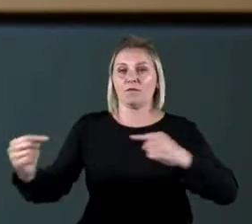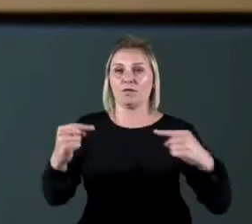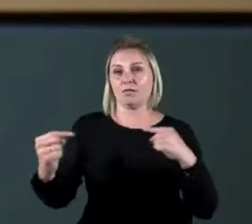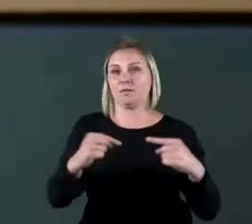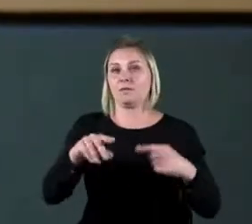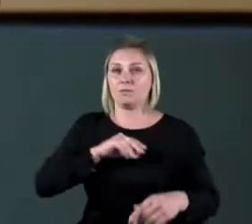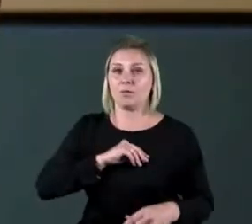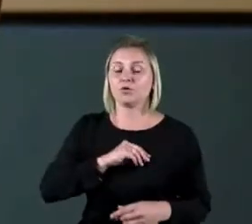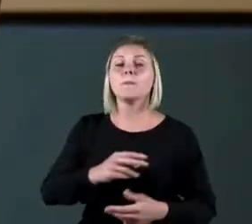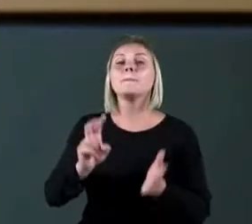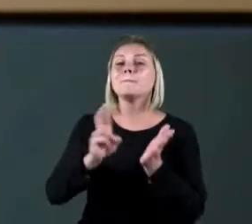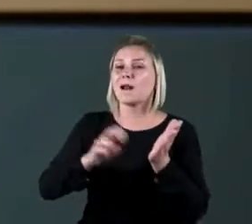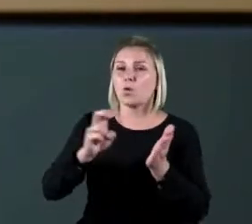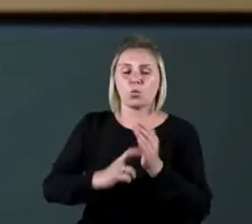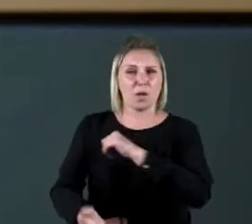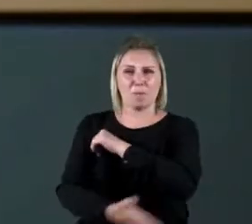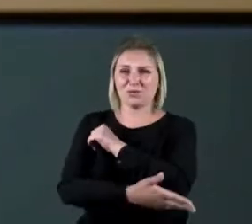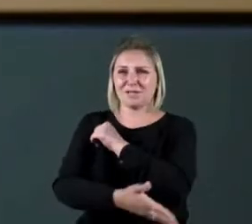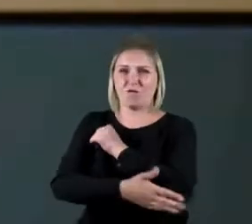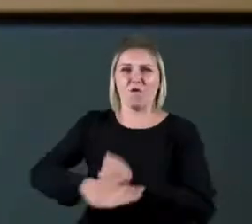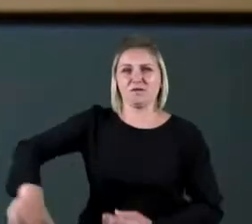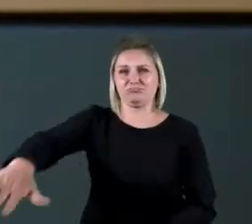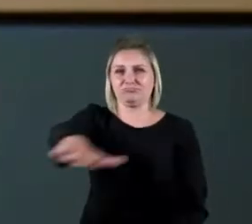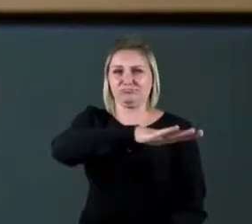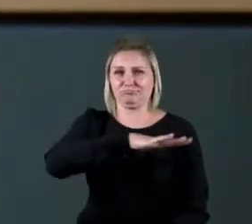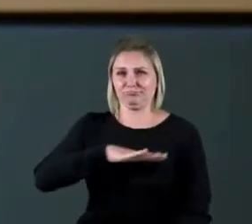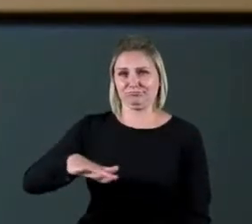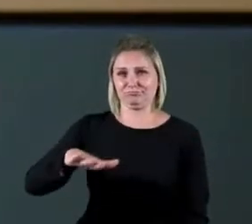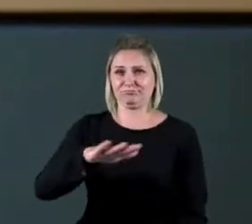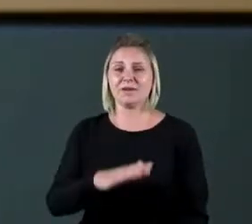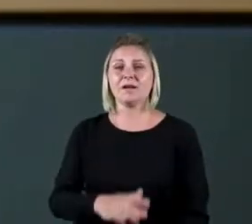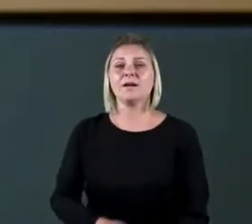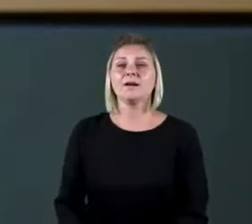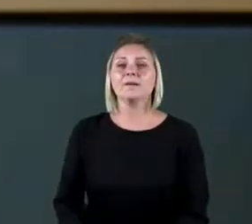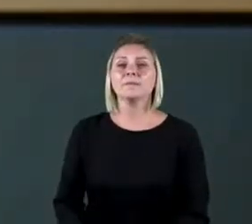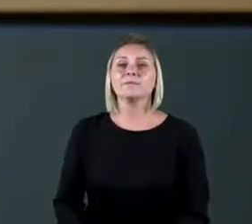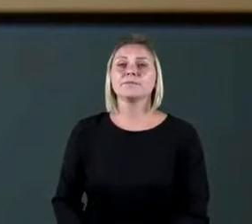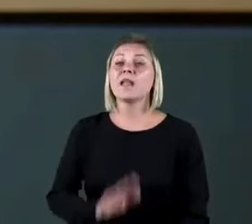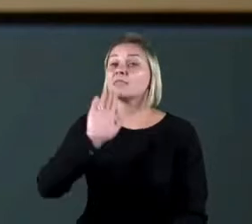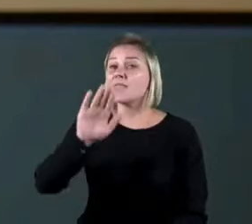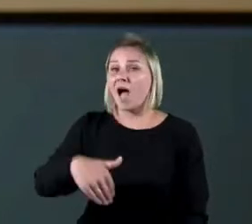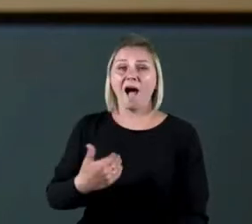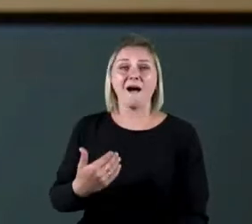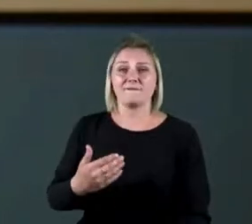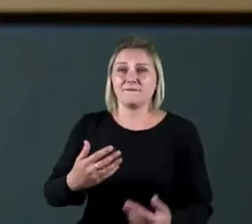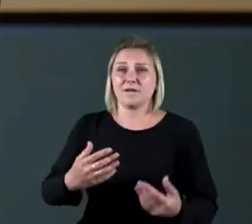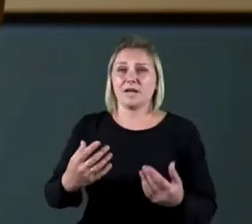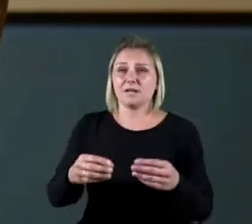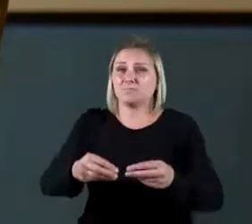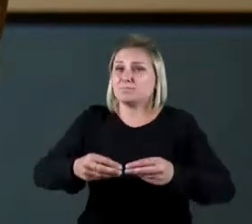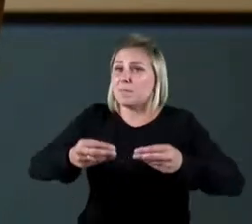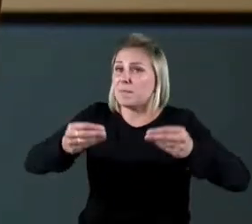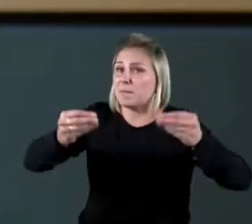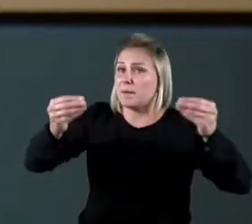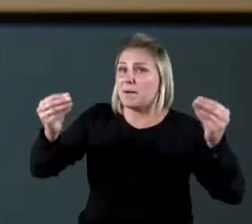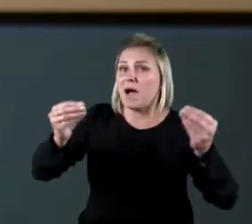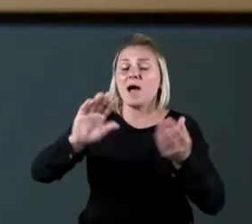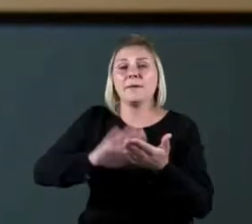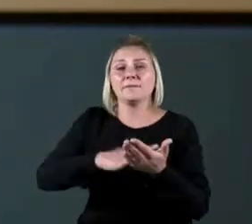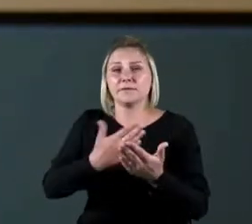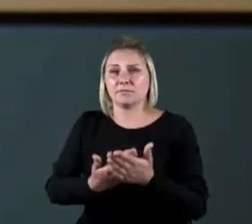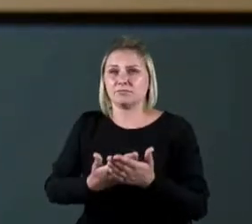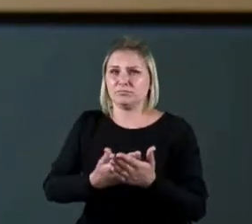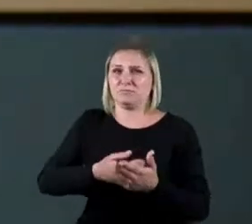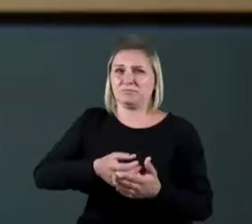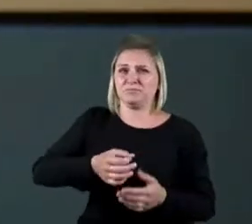in developed parts of cities where you still have open drains, where they're prone to flooding. Obviously, there's huge hygiene issues there, but from a mobility point of view,